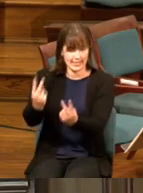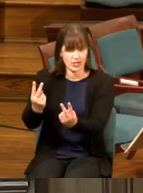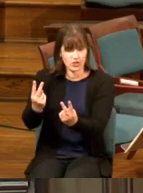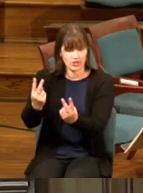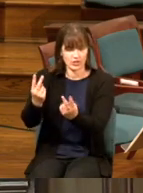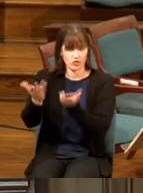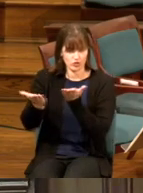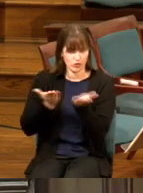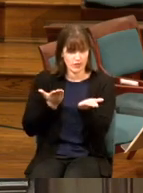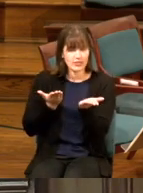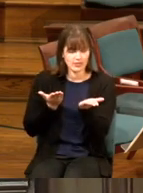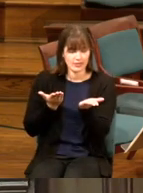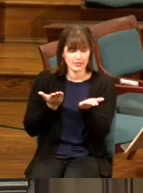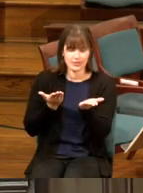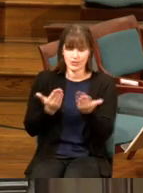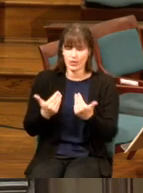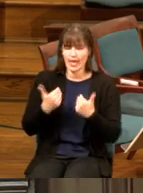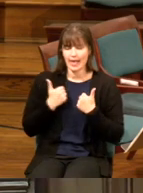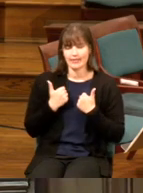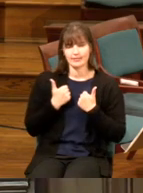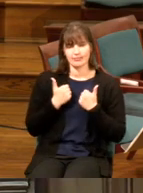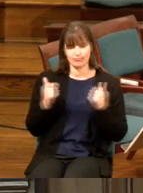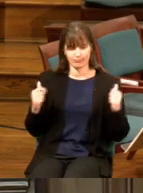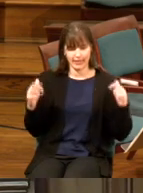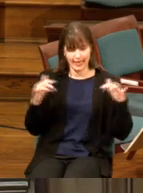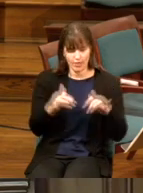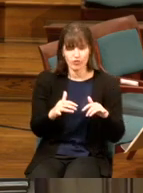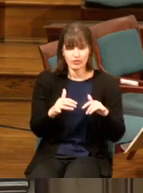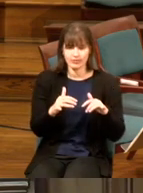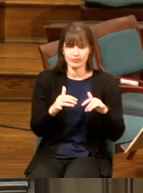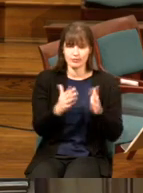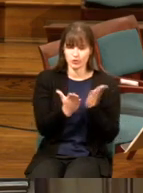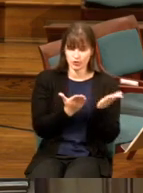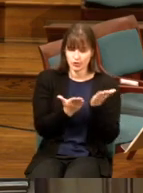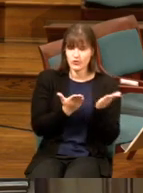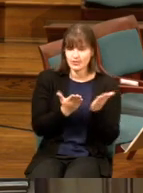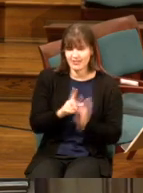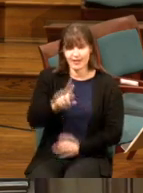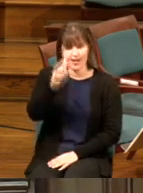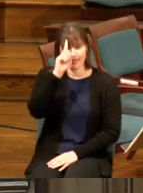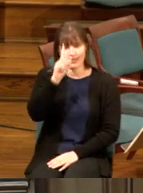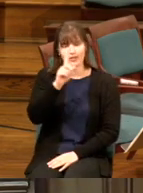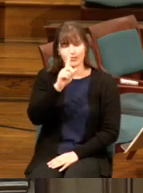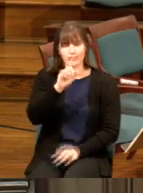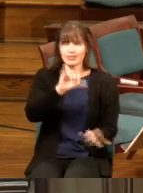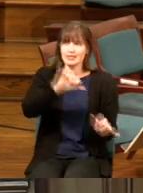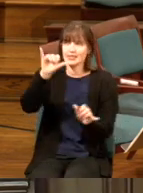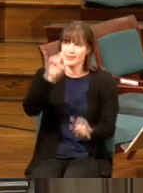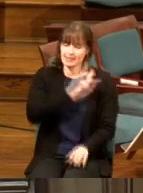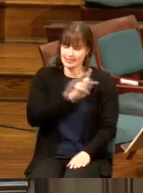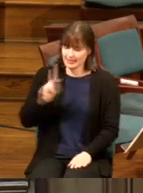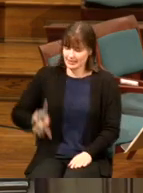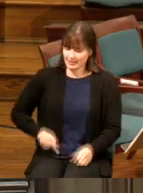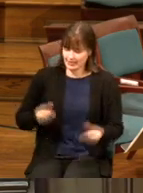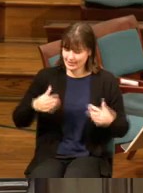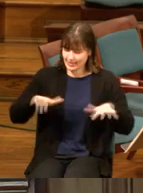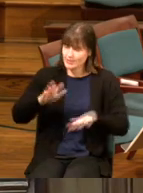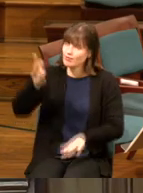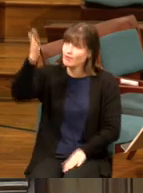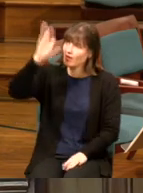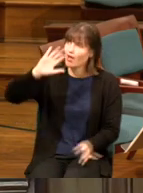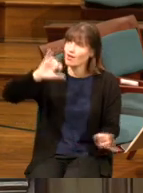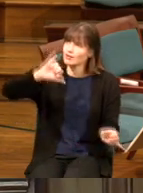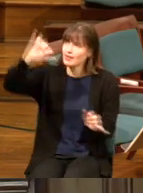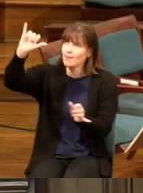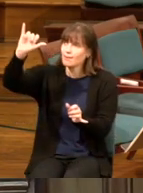was a mini gathering of, I think, what the kingdom of God will look like. You had